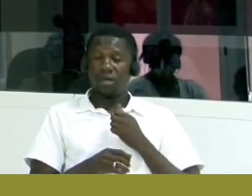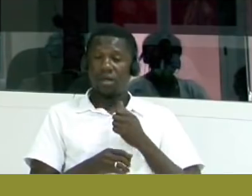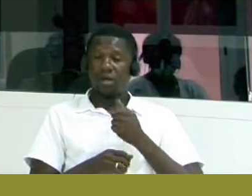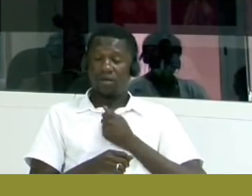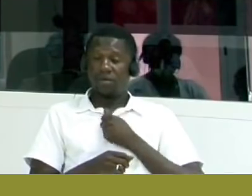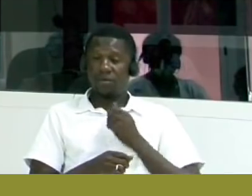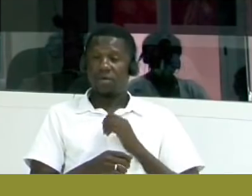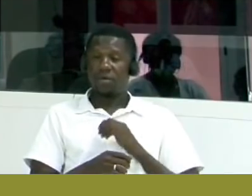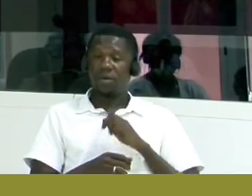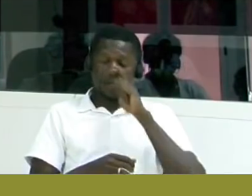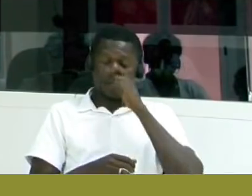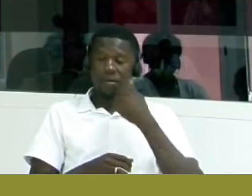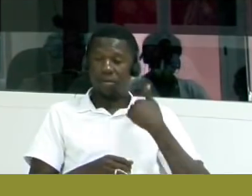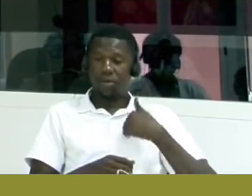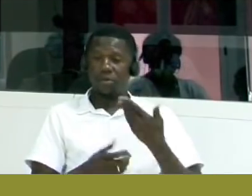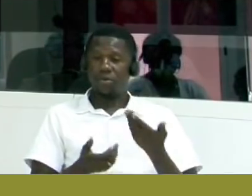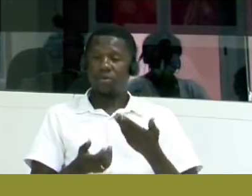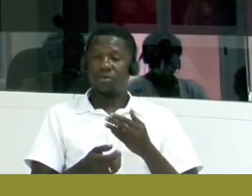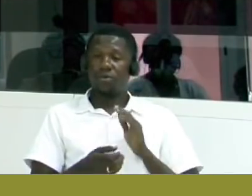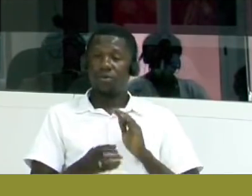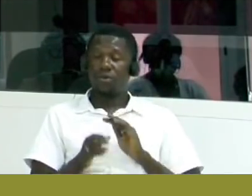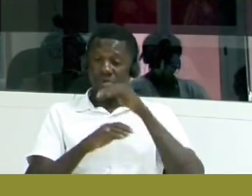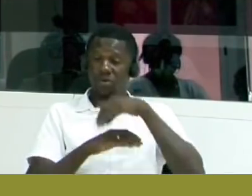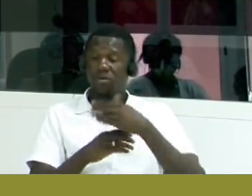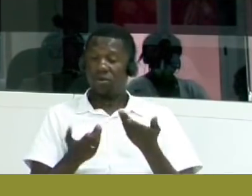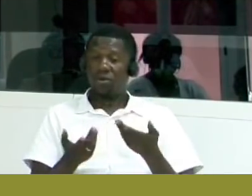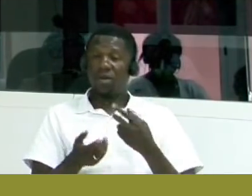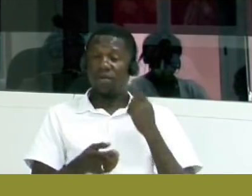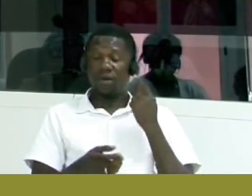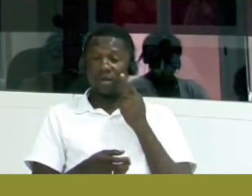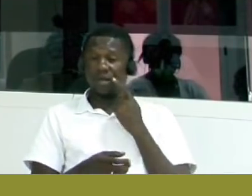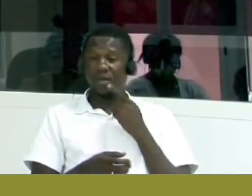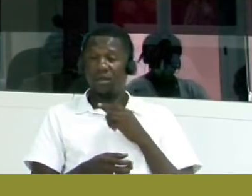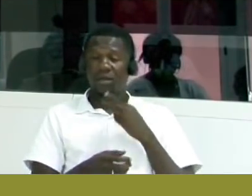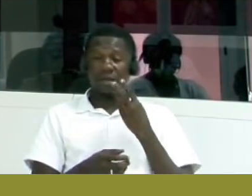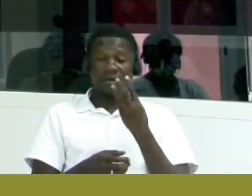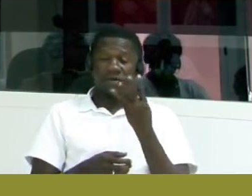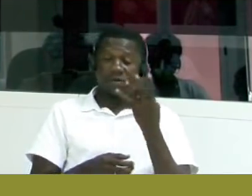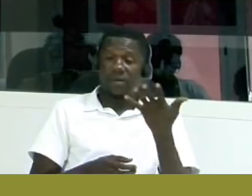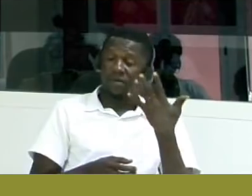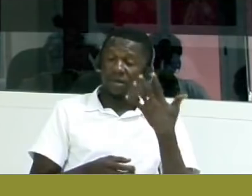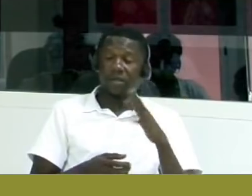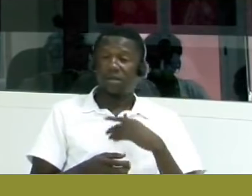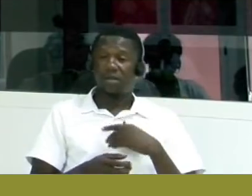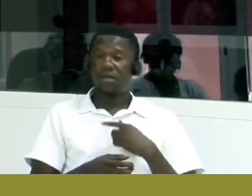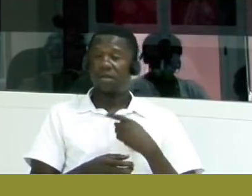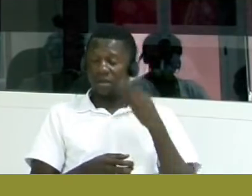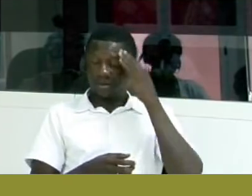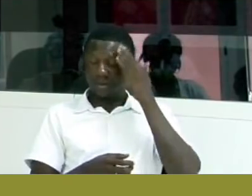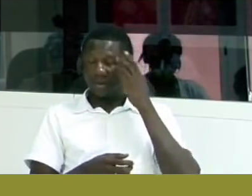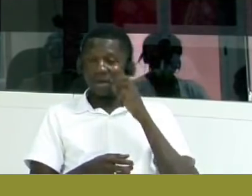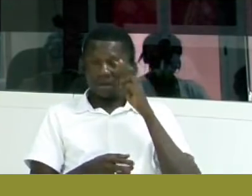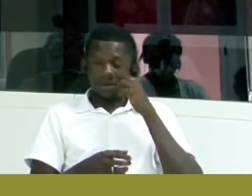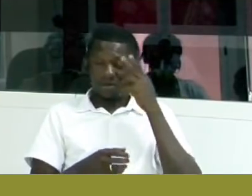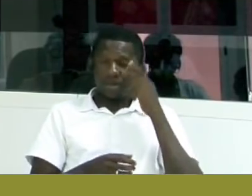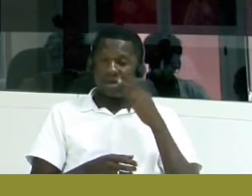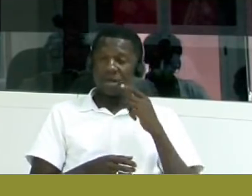cops every day, 3, 4, 5, 10 cops. It was then I realized that dead men don't bite.